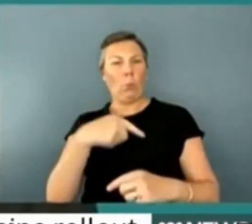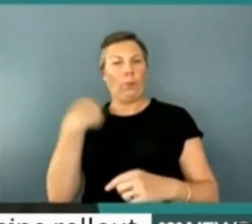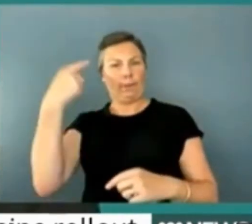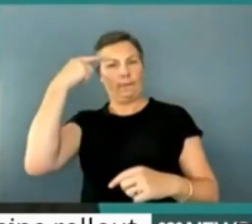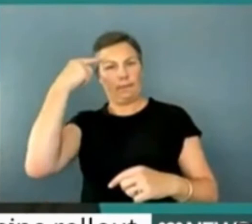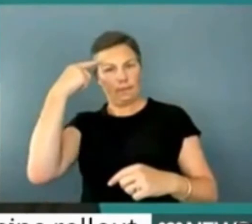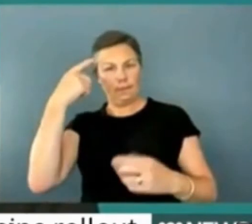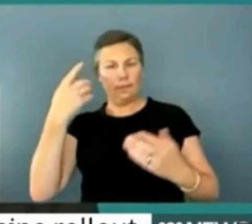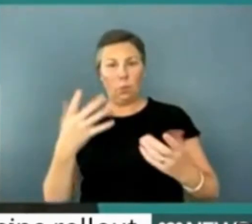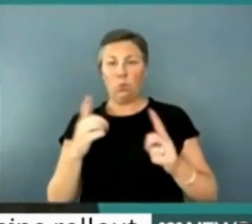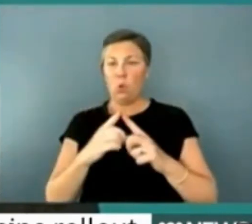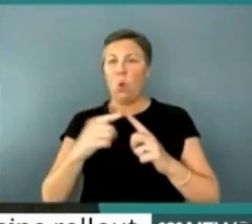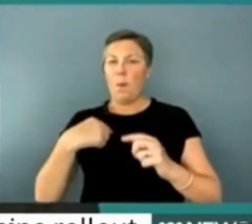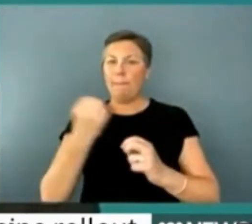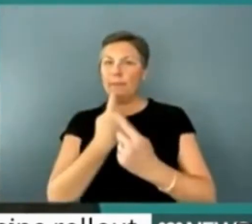Cabinet